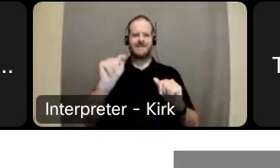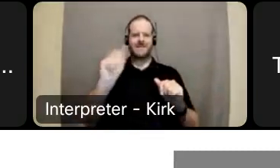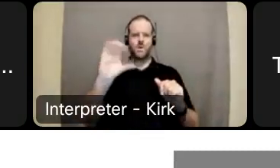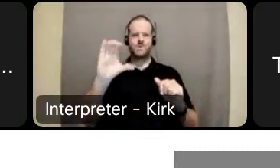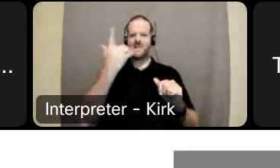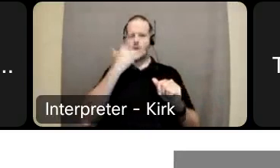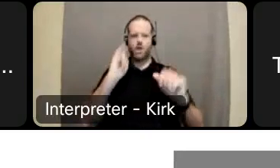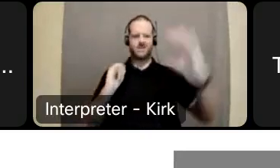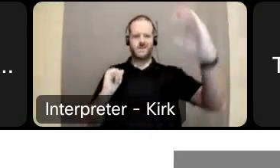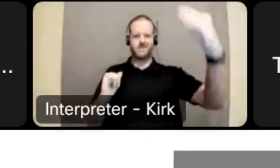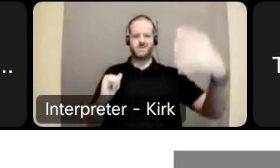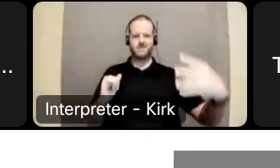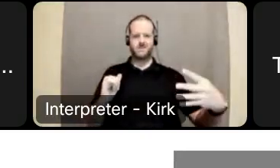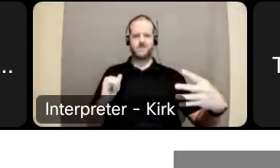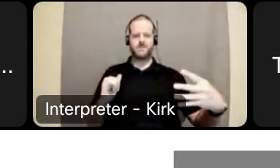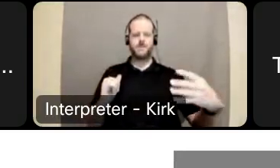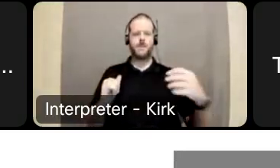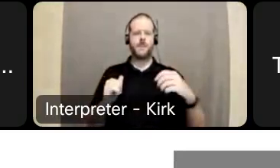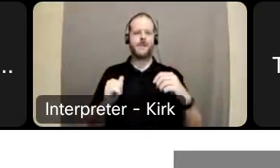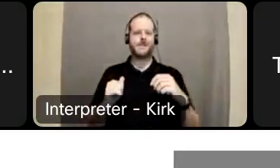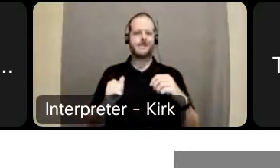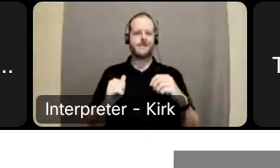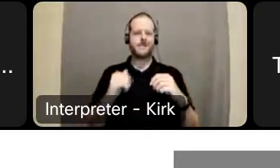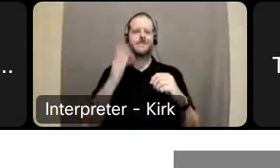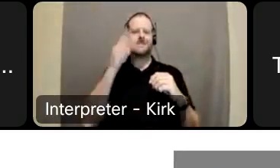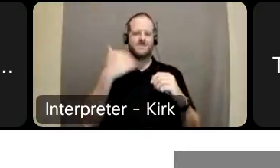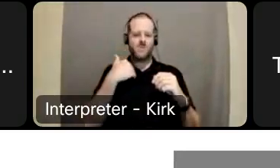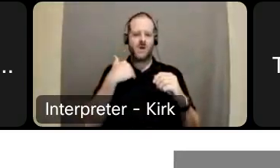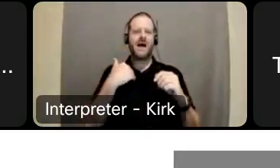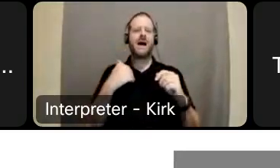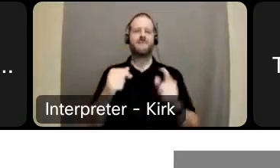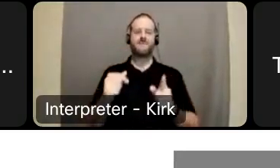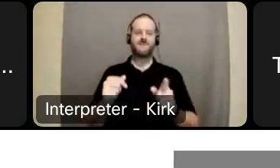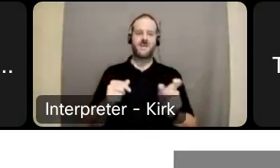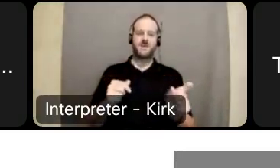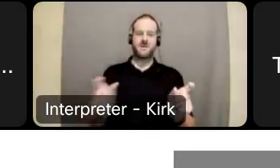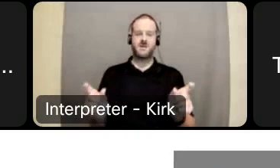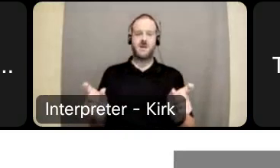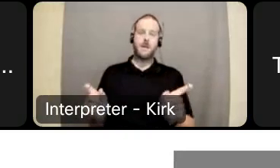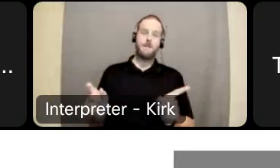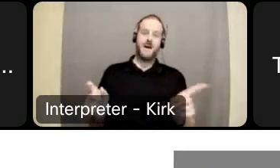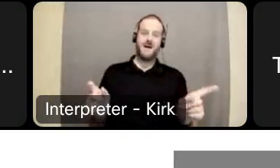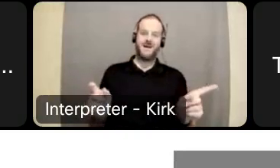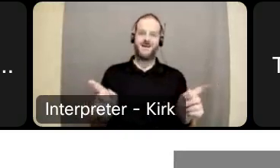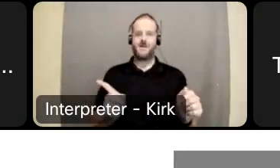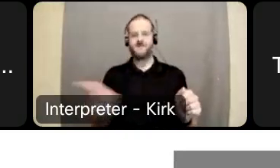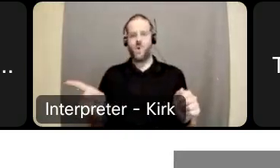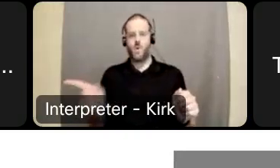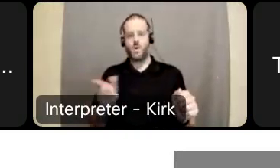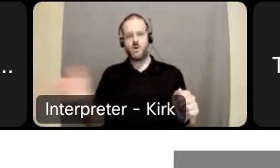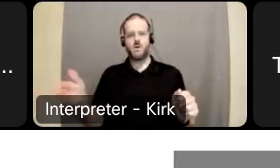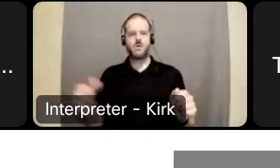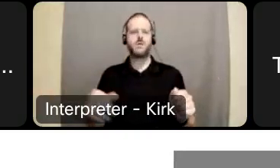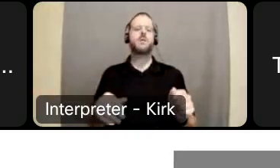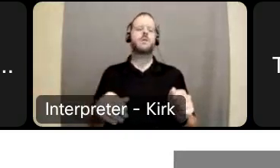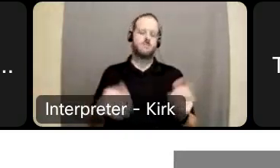like. You have, these direction bars, so you can go back. If you click on the left arrow, If you're clicking on the